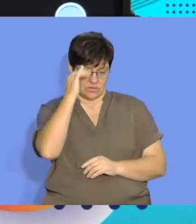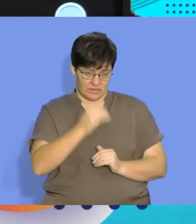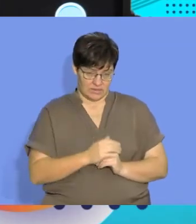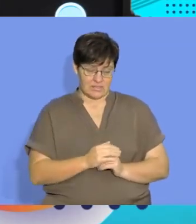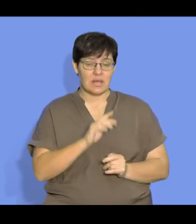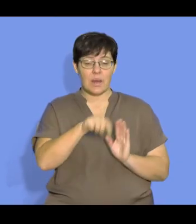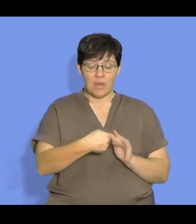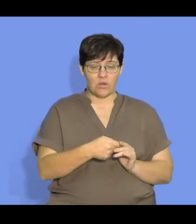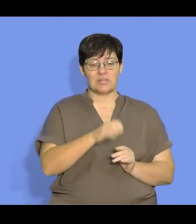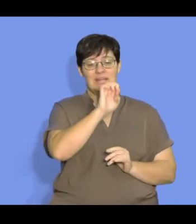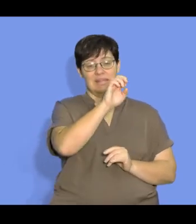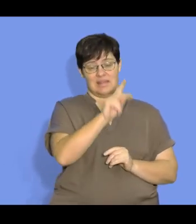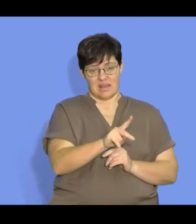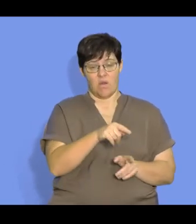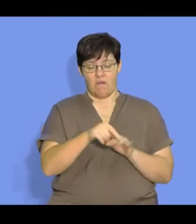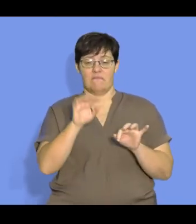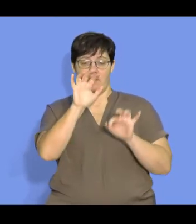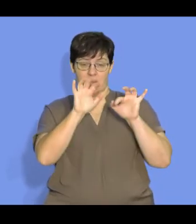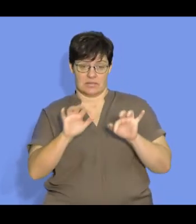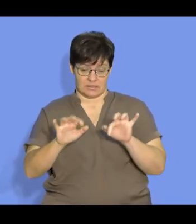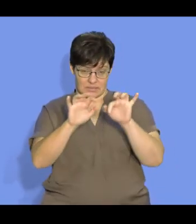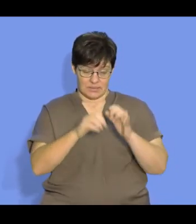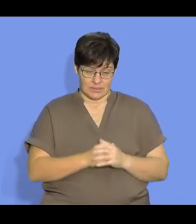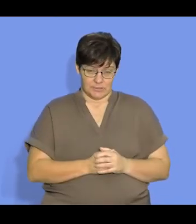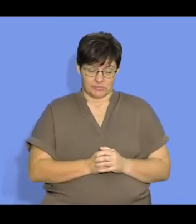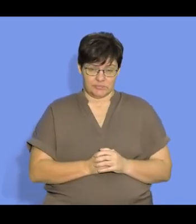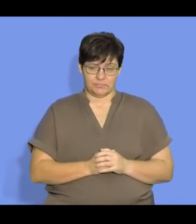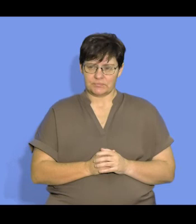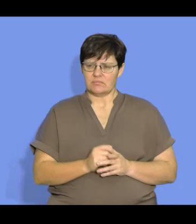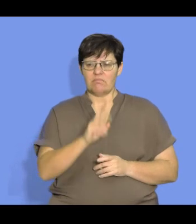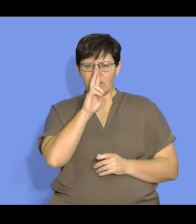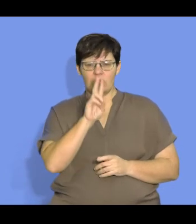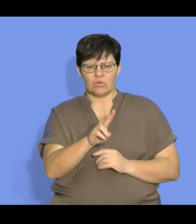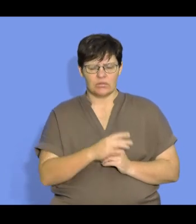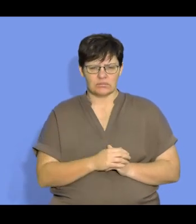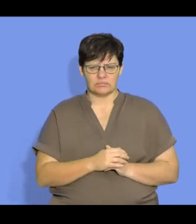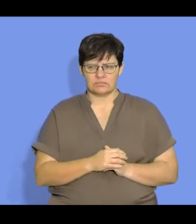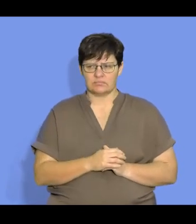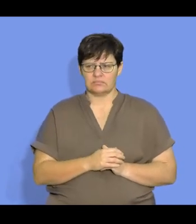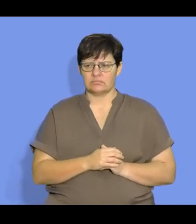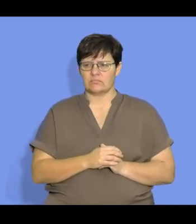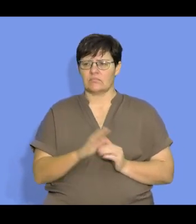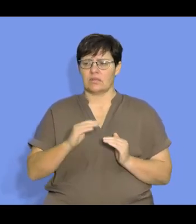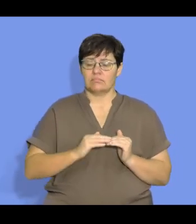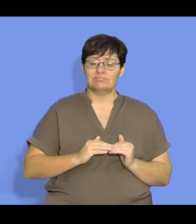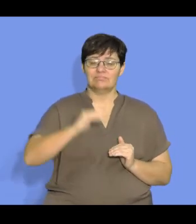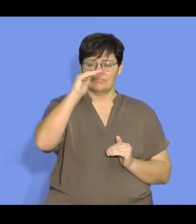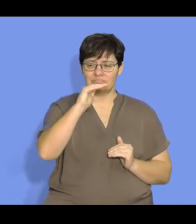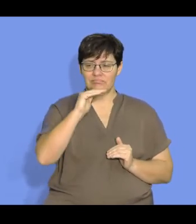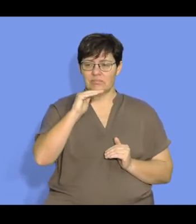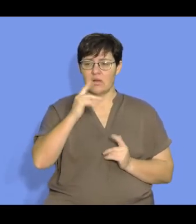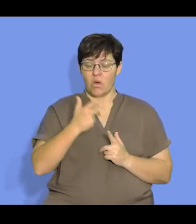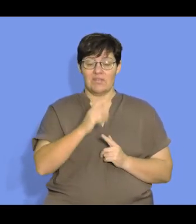particles. When we look at why does an increase in the concentration result in